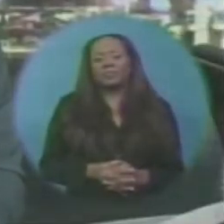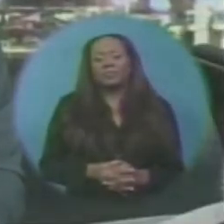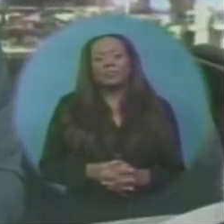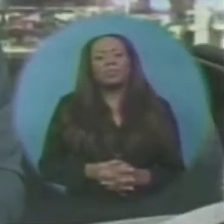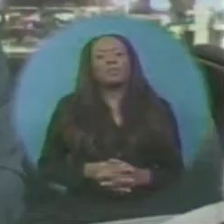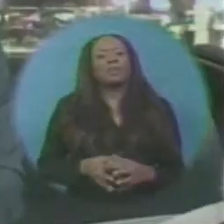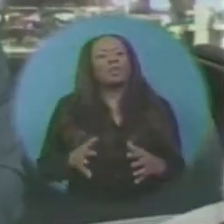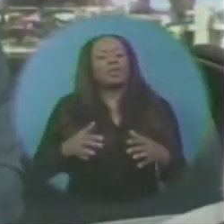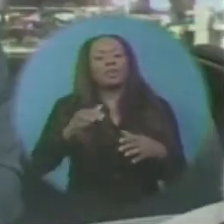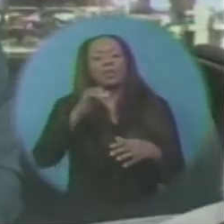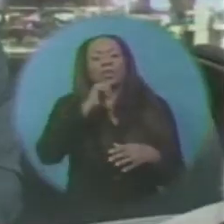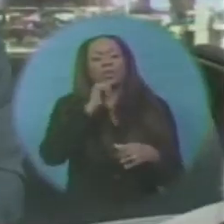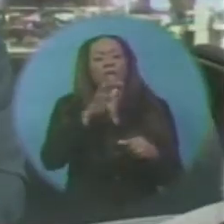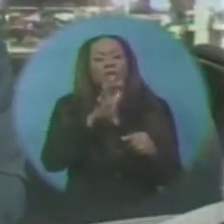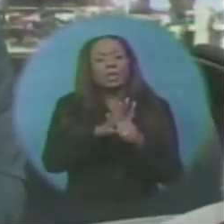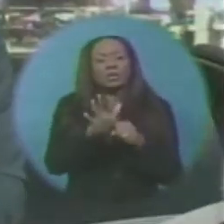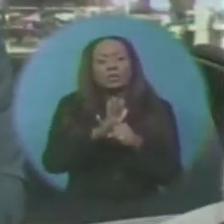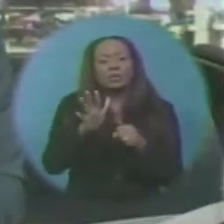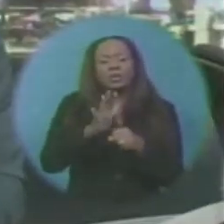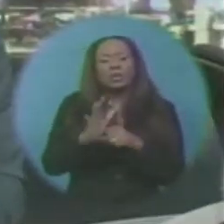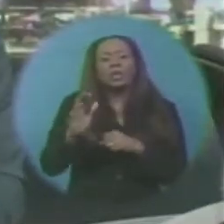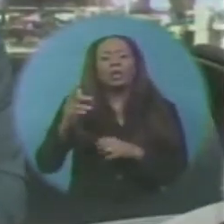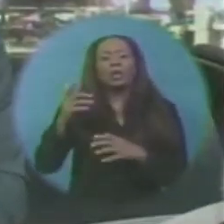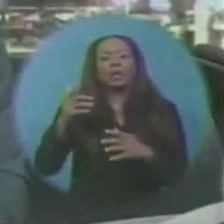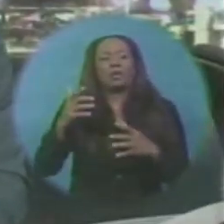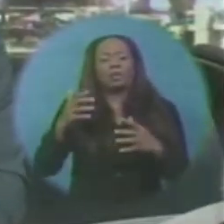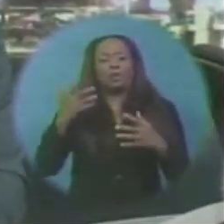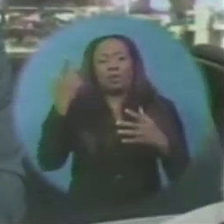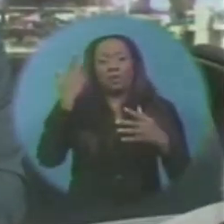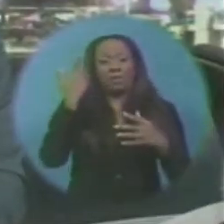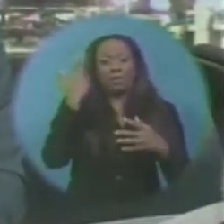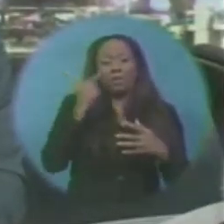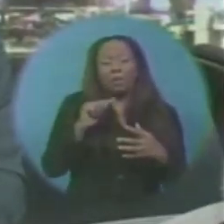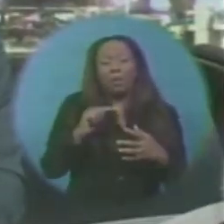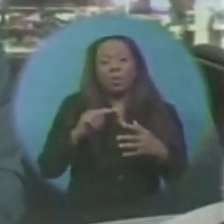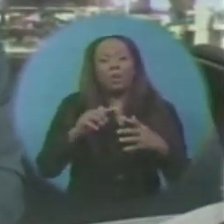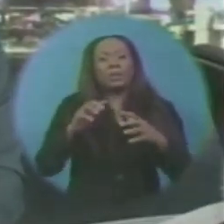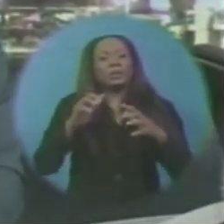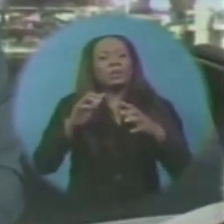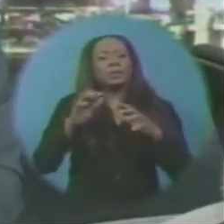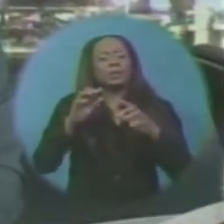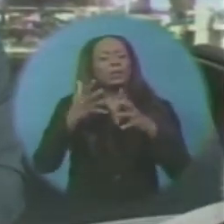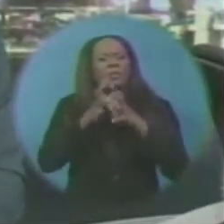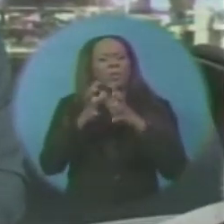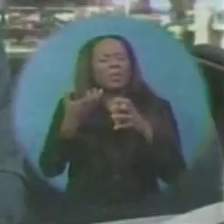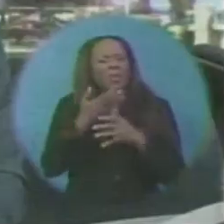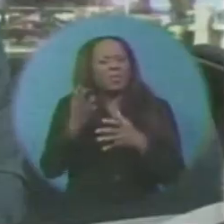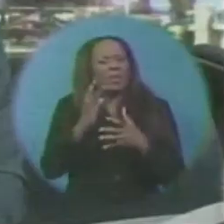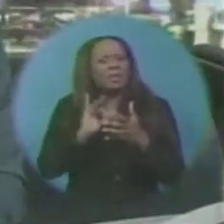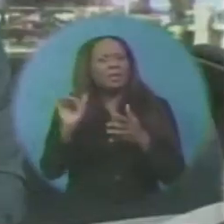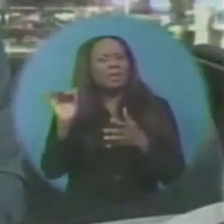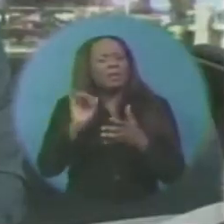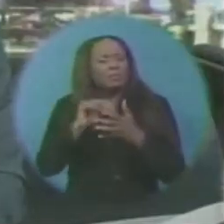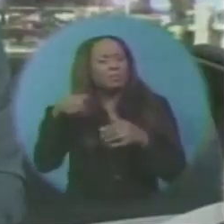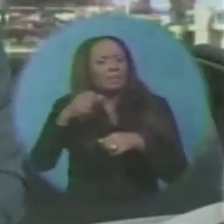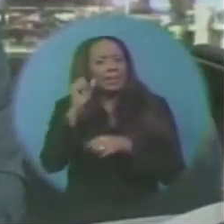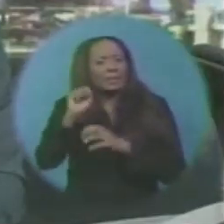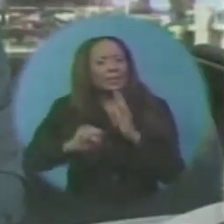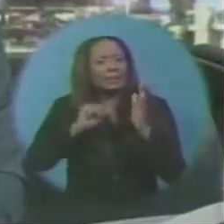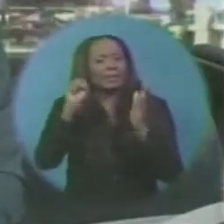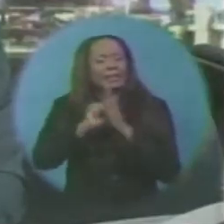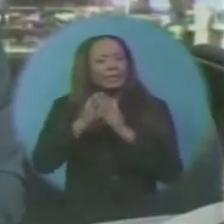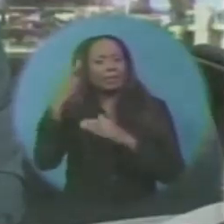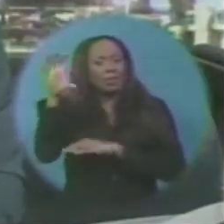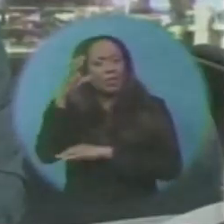Despite a shortage of acreage, Barbadians can rest assured there will be adequate green peas for this market this